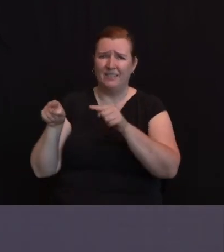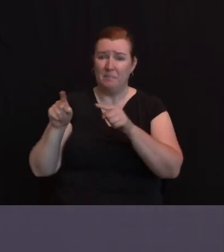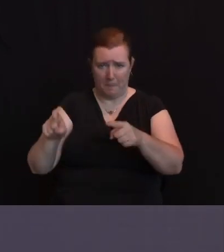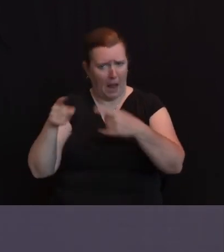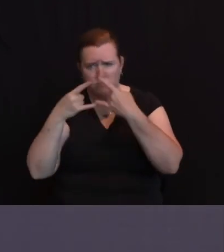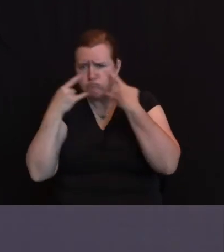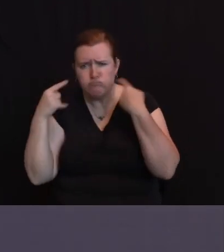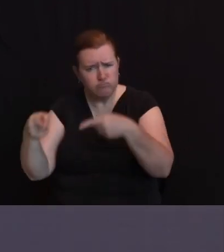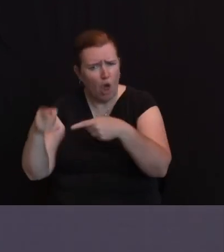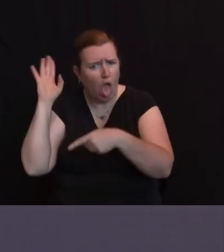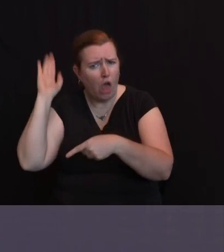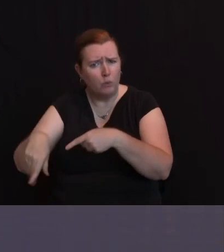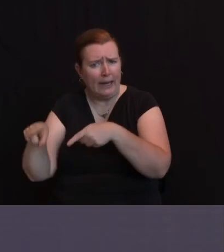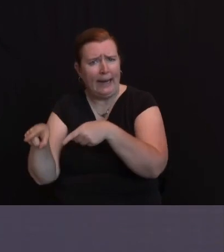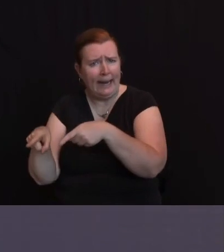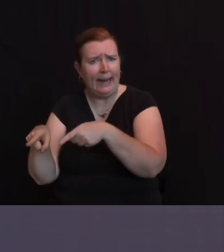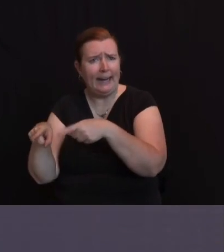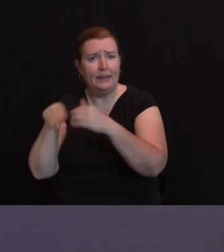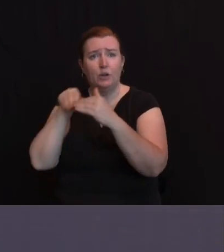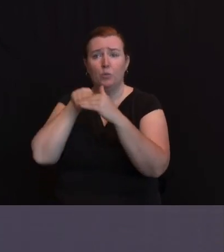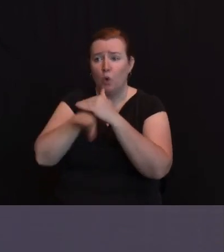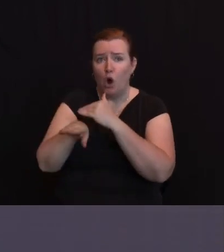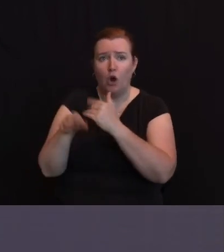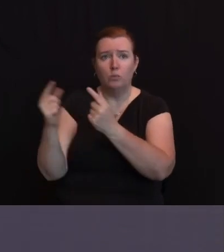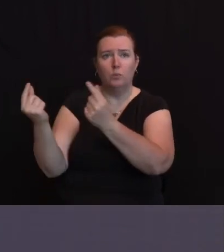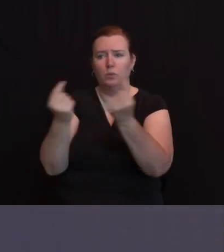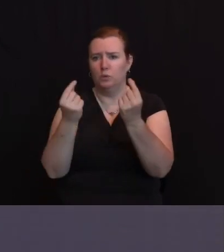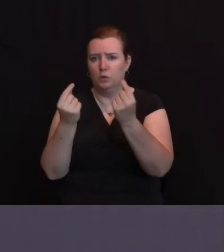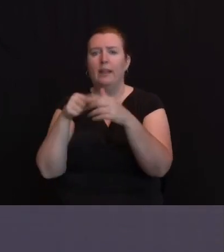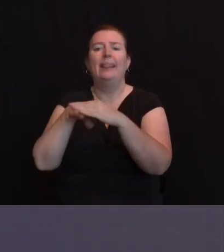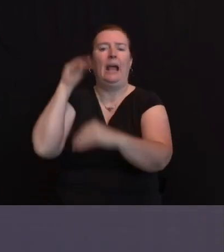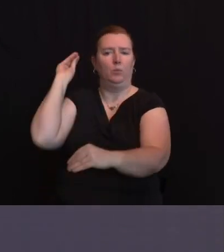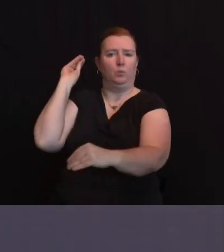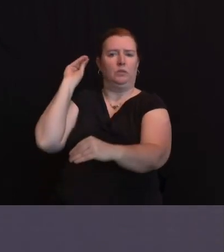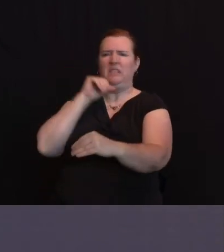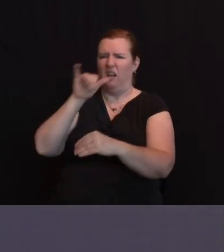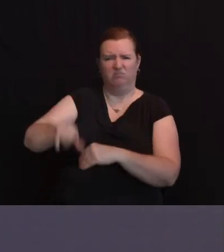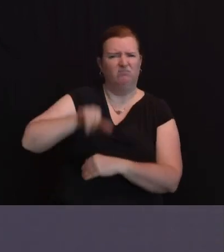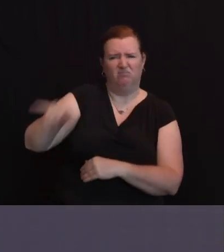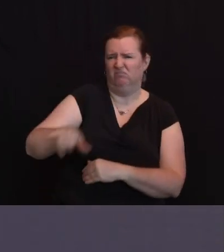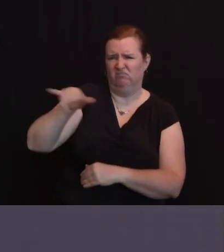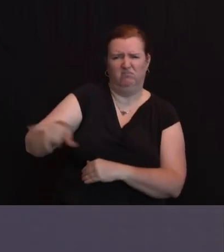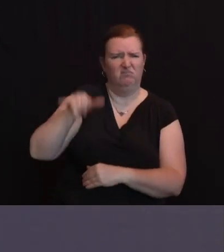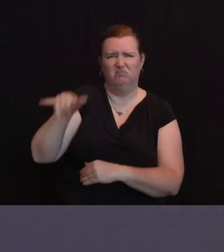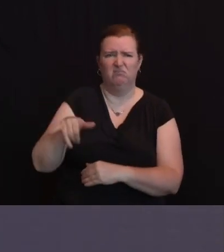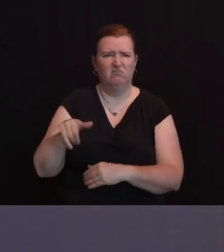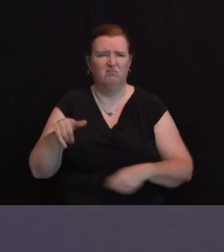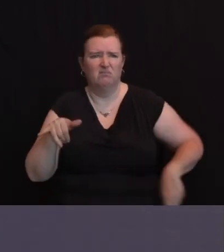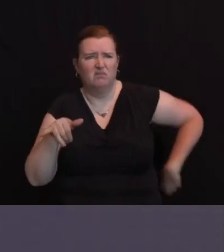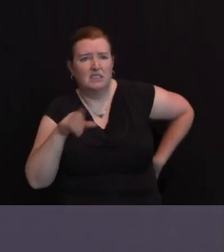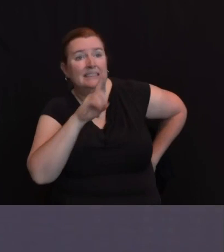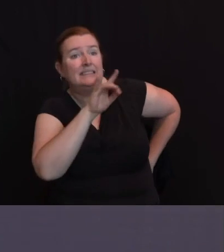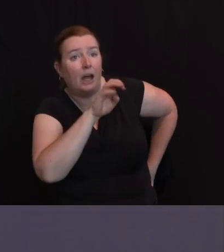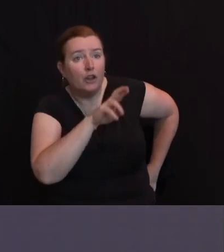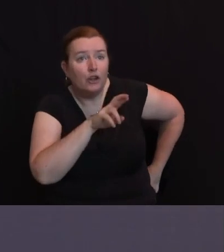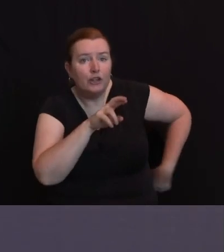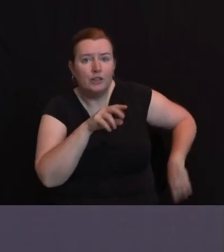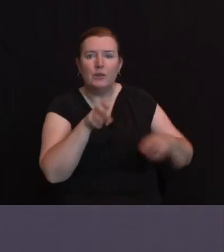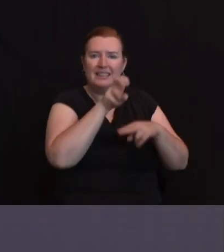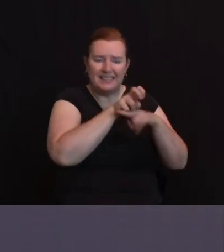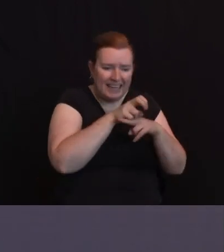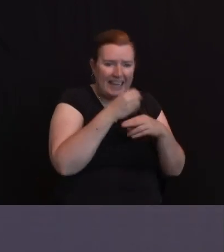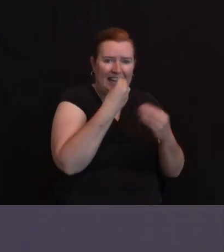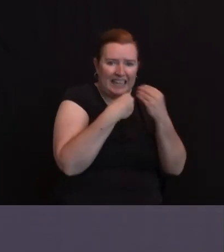time. You walk in, you do your business, and you leave. In a diner, you got to take your mask off to eat or drink.